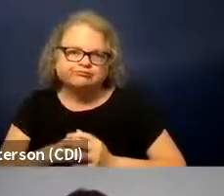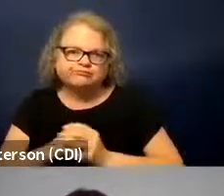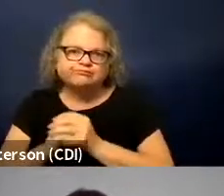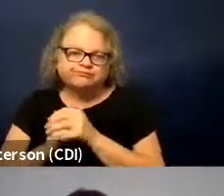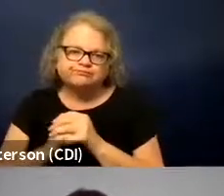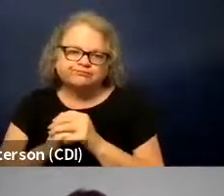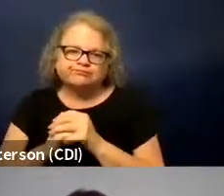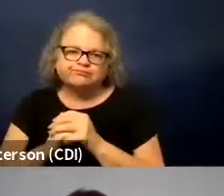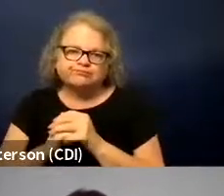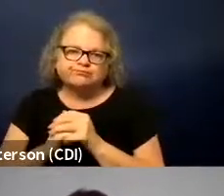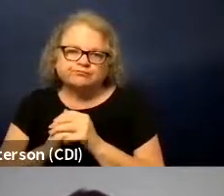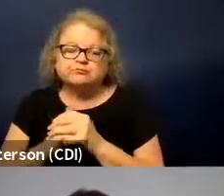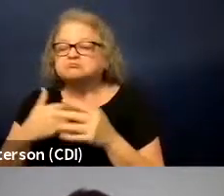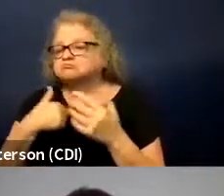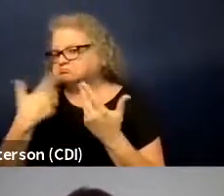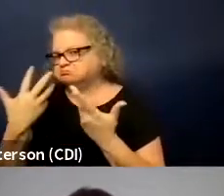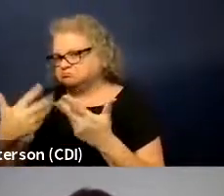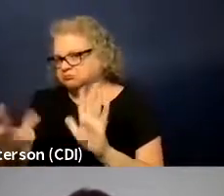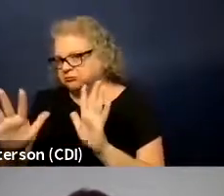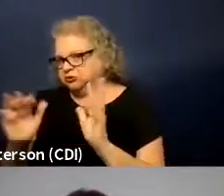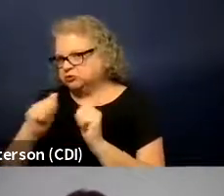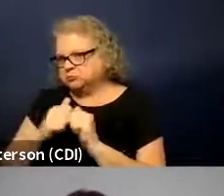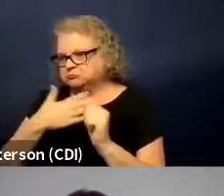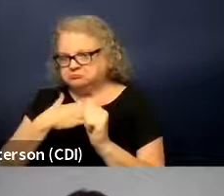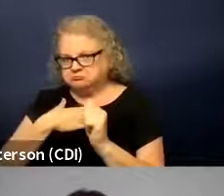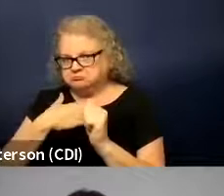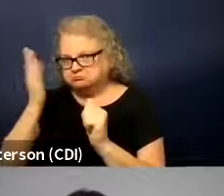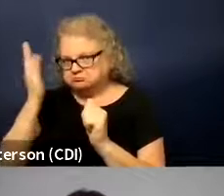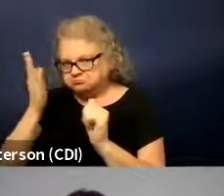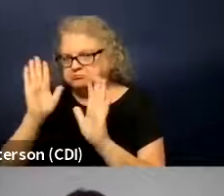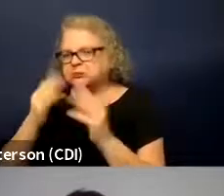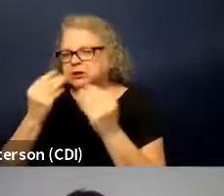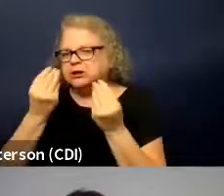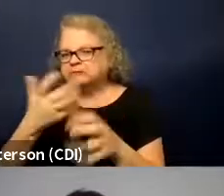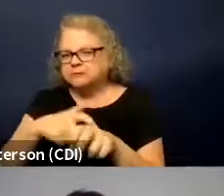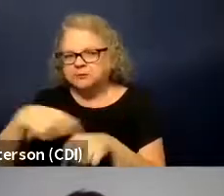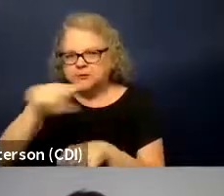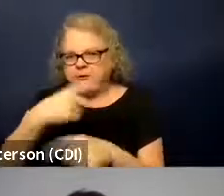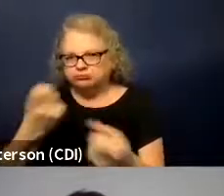always email me directly. My email is